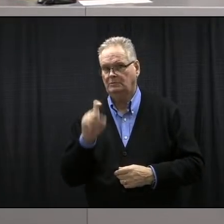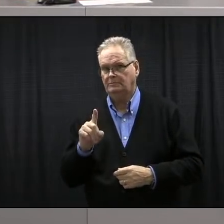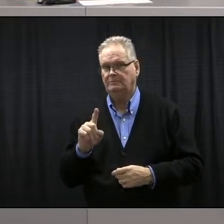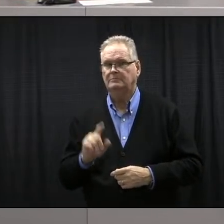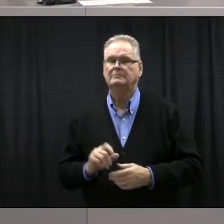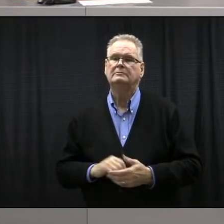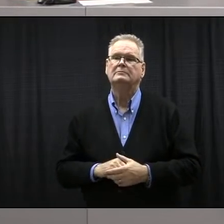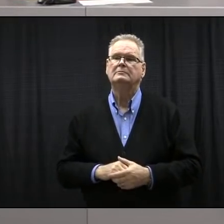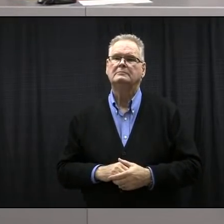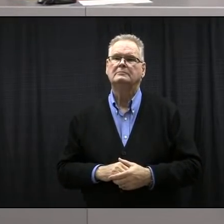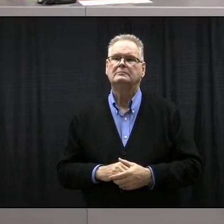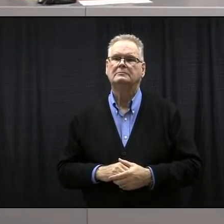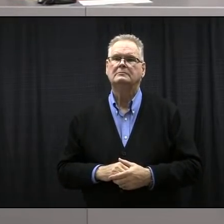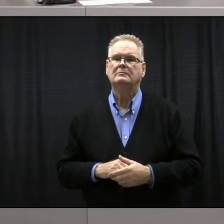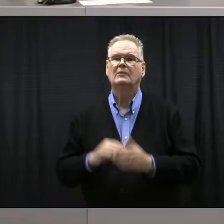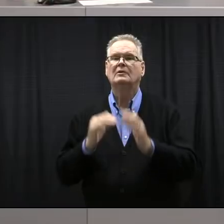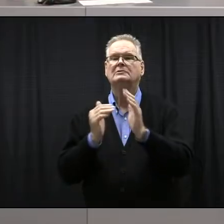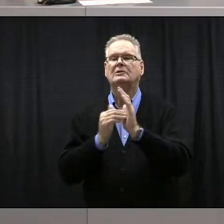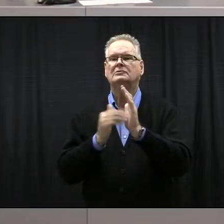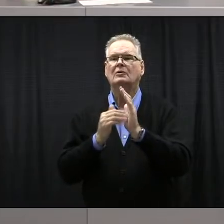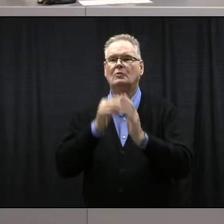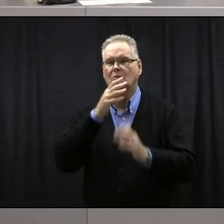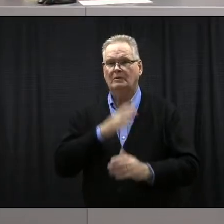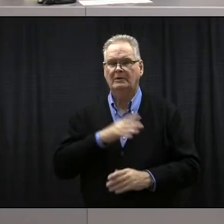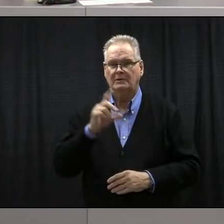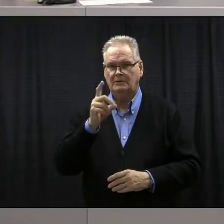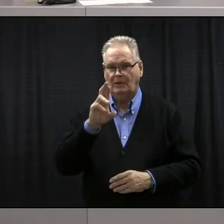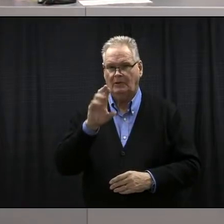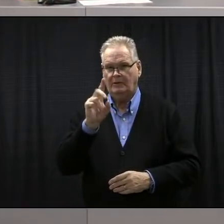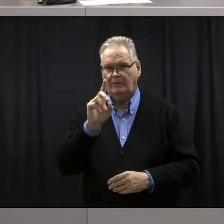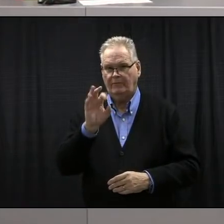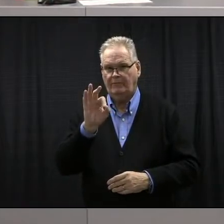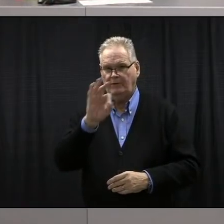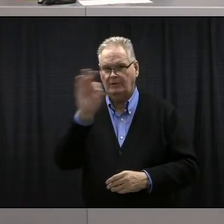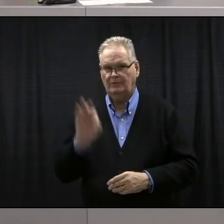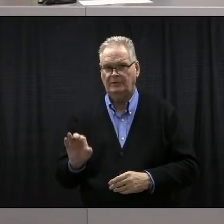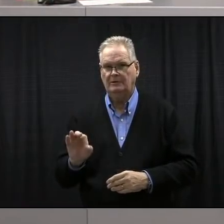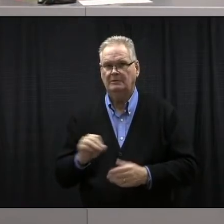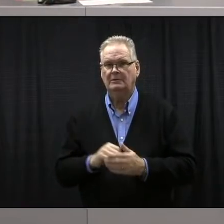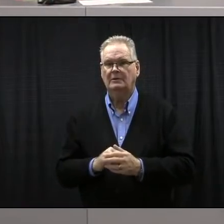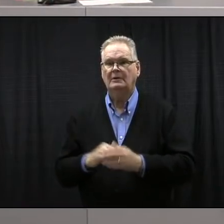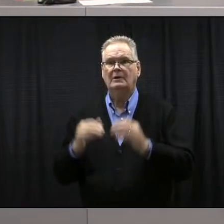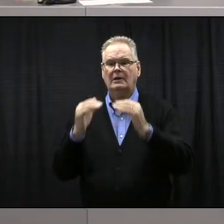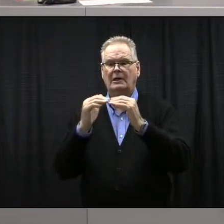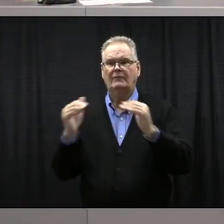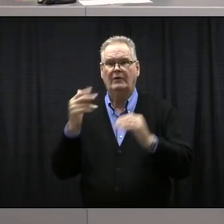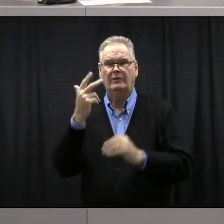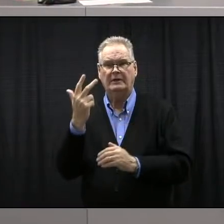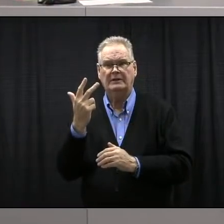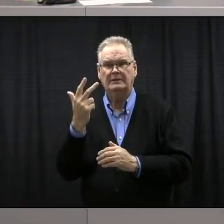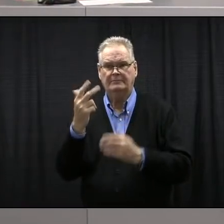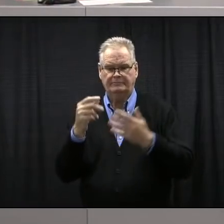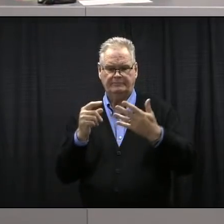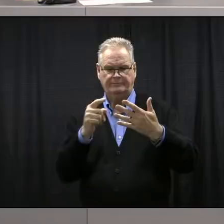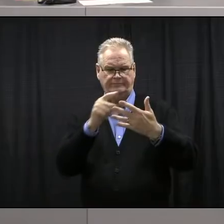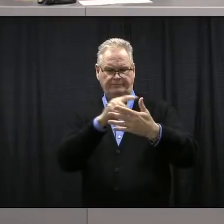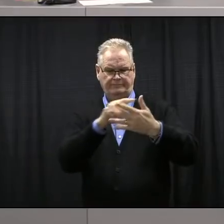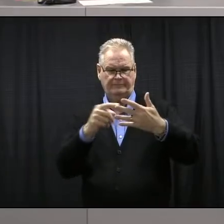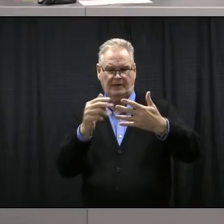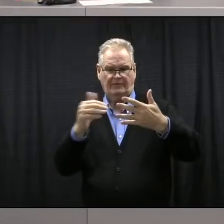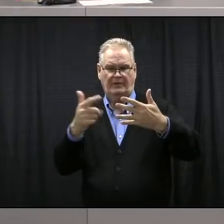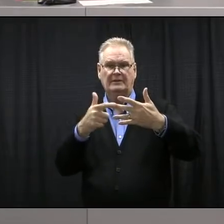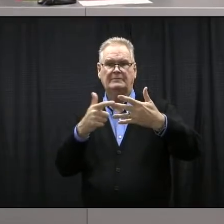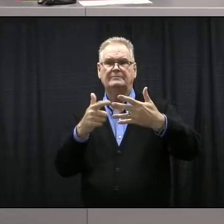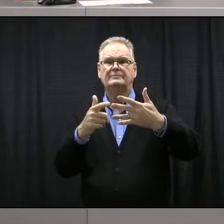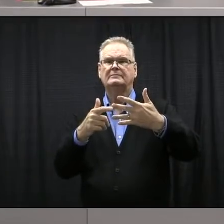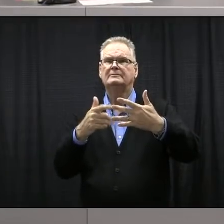the next level, level 3, you mentioned we haven't reached either of the targets. We're going to likely hit that 80% vaccination rate within a couple